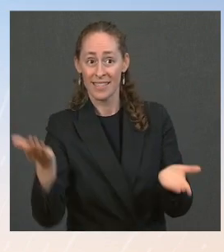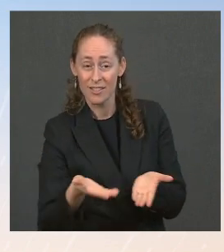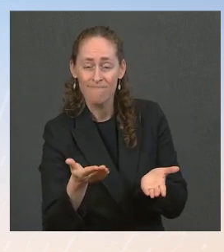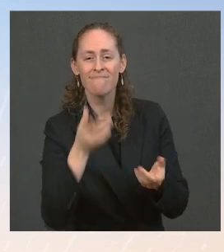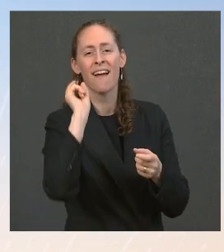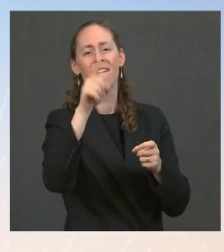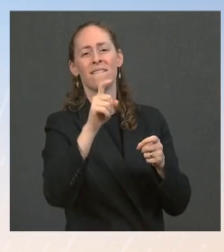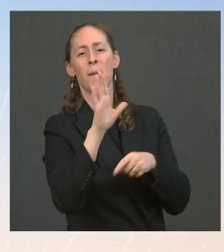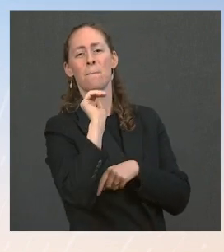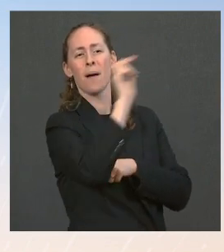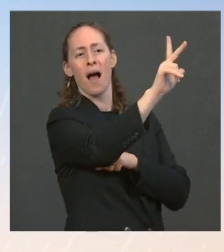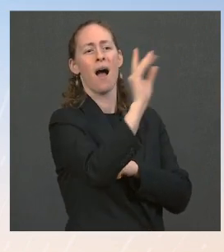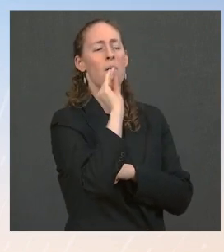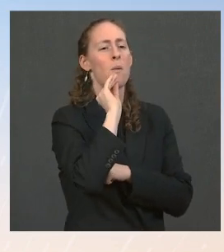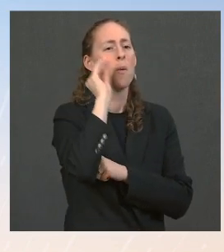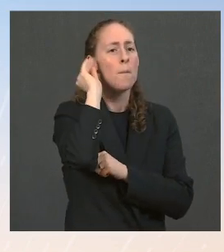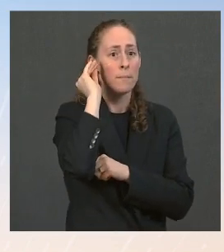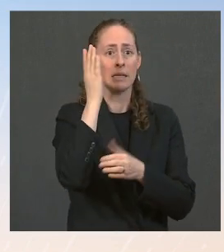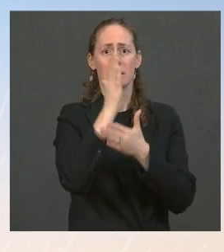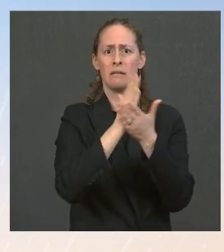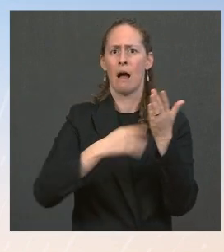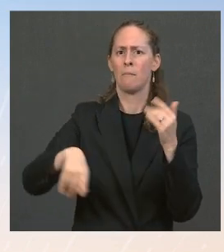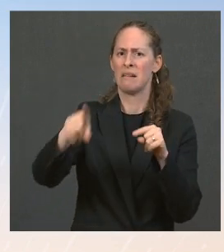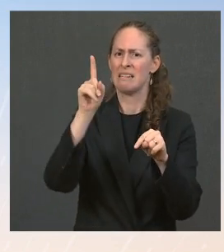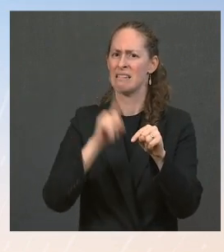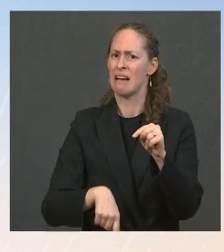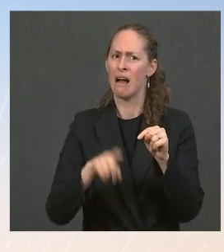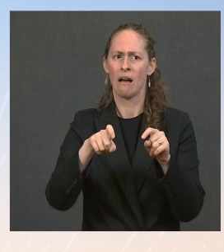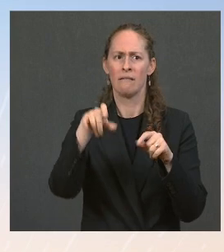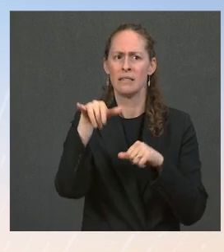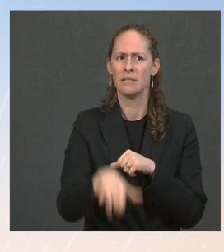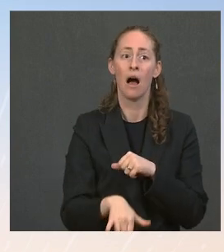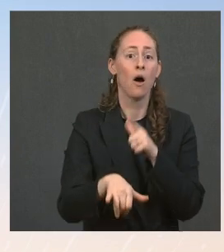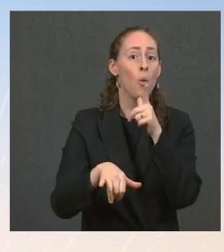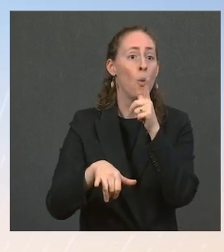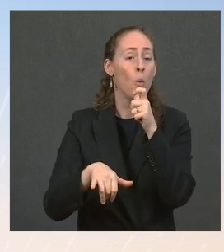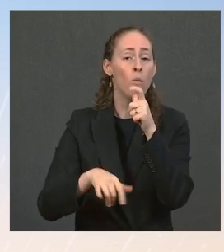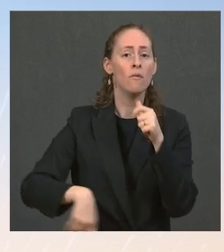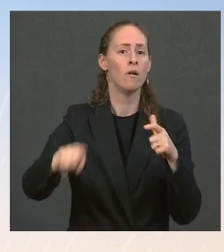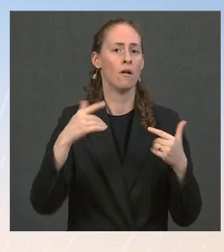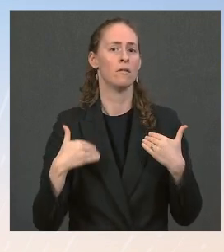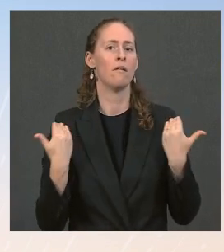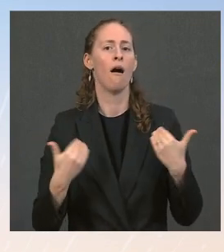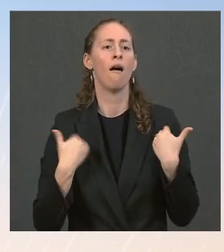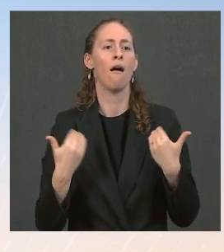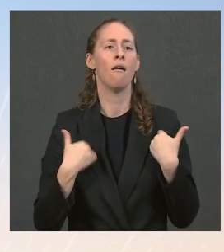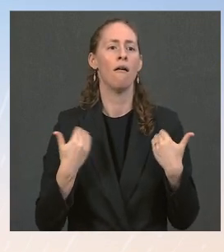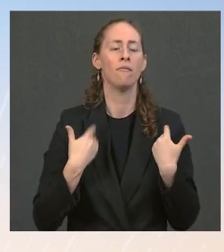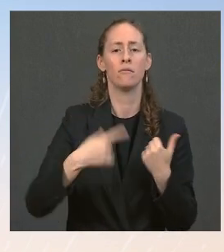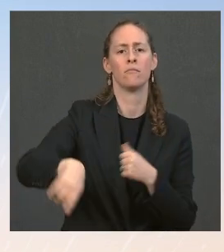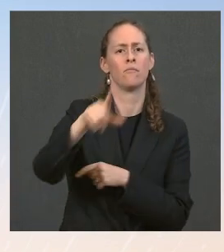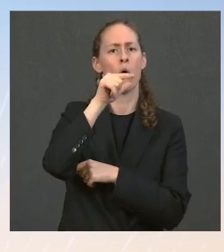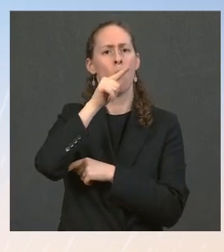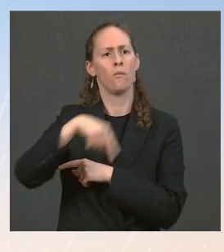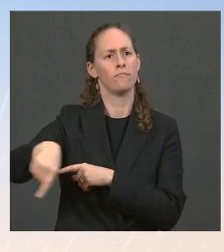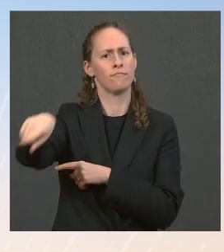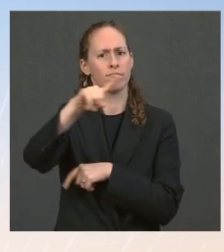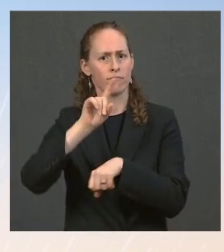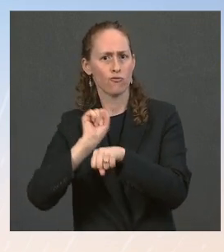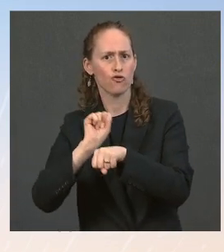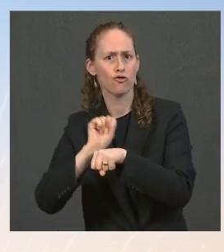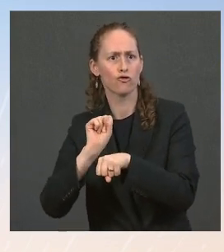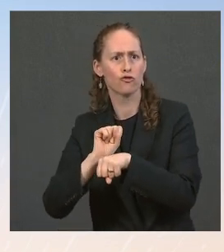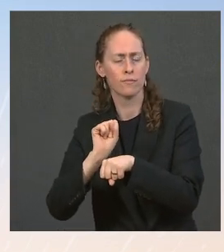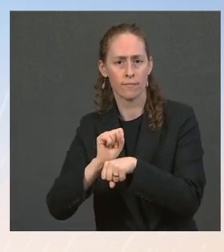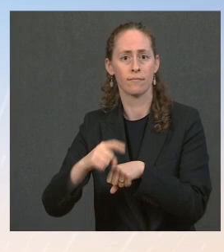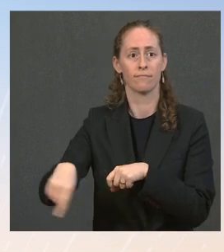our policy and process for migrants coming from any country around the world under Title 42 and who do not have a legal basis to